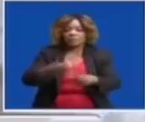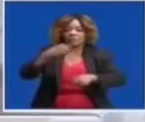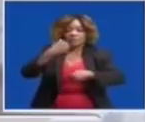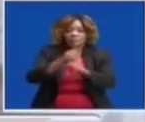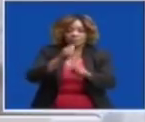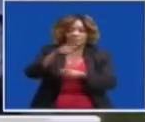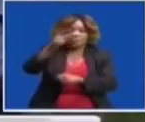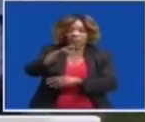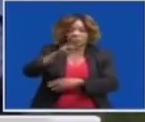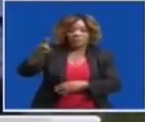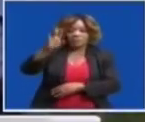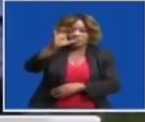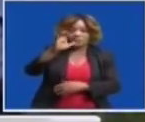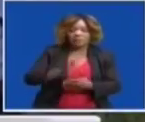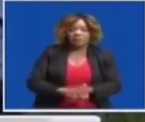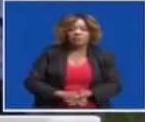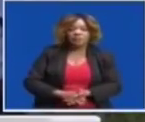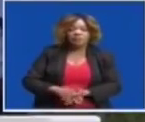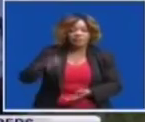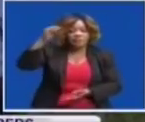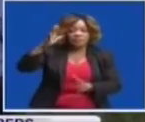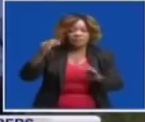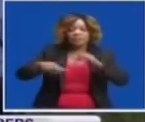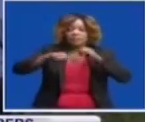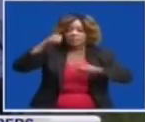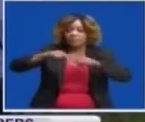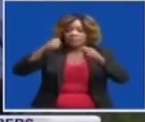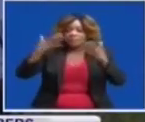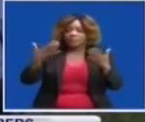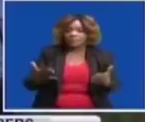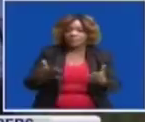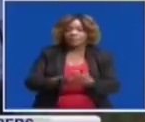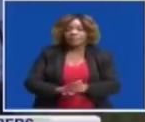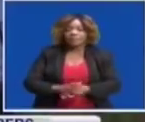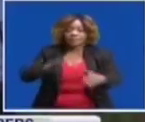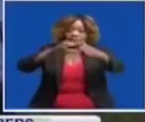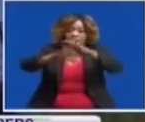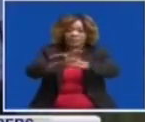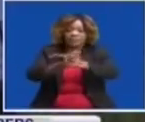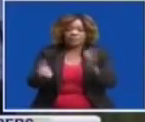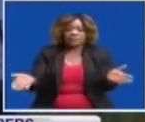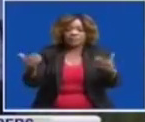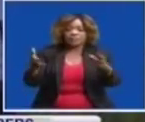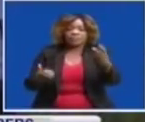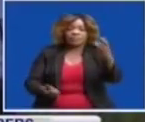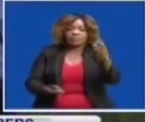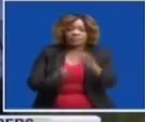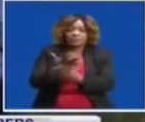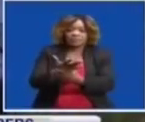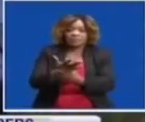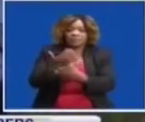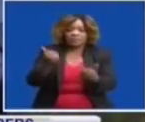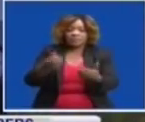Province. We would encourage, as Minister of Agriculture and the Minister of Agriculture, the agriculture sector to grow and spread wings that will